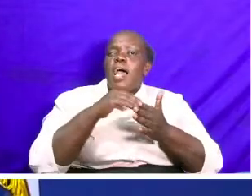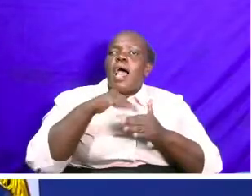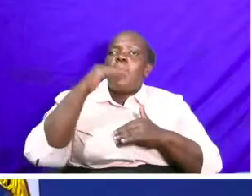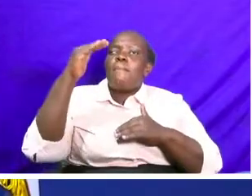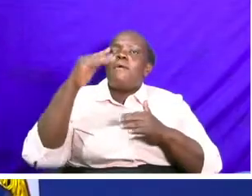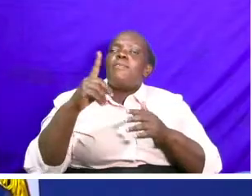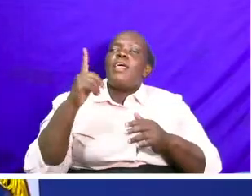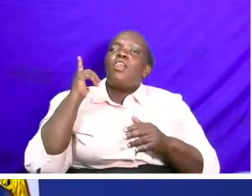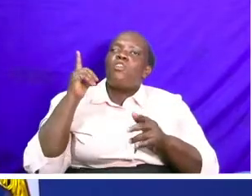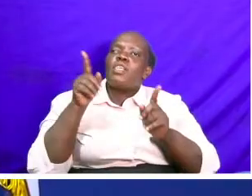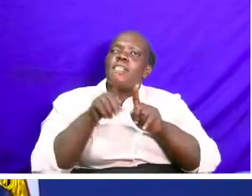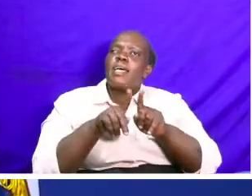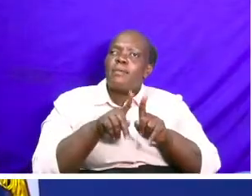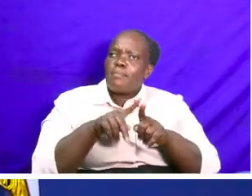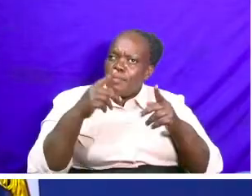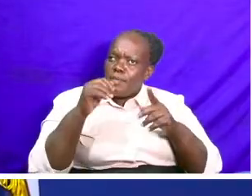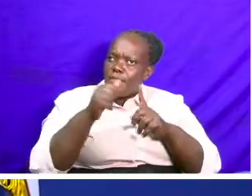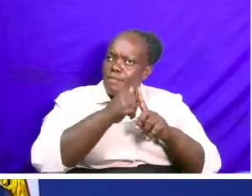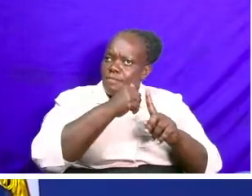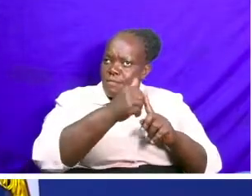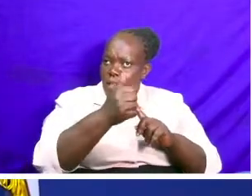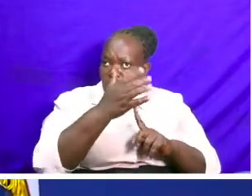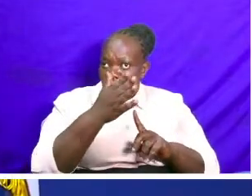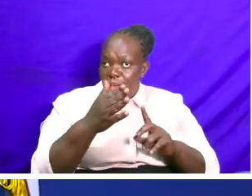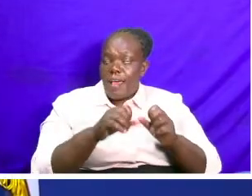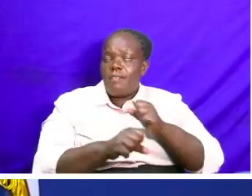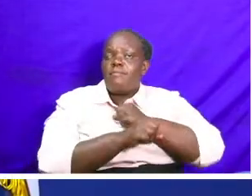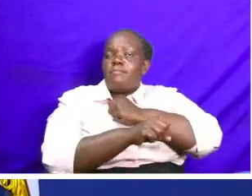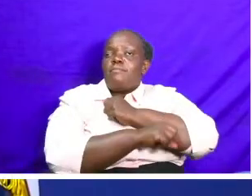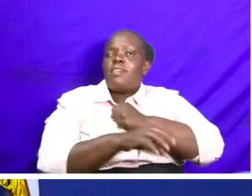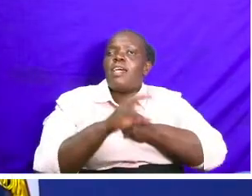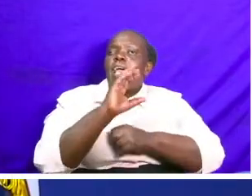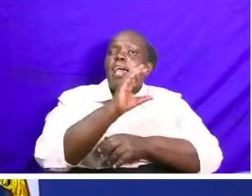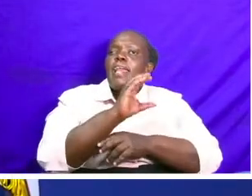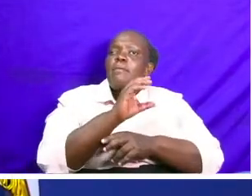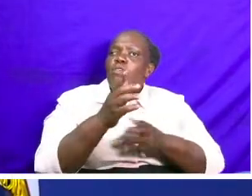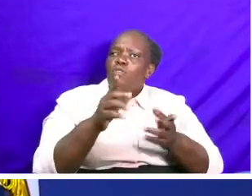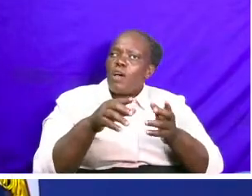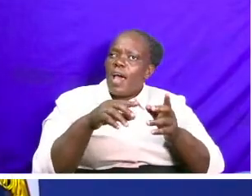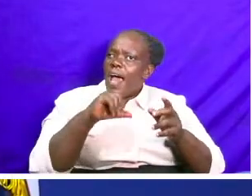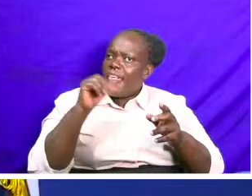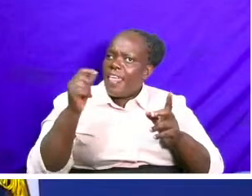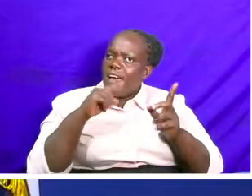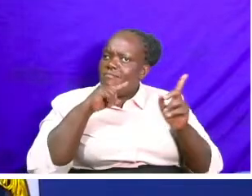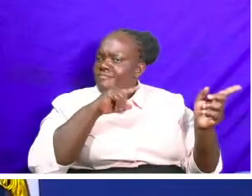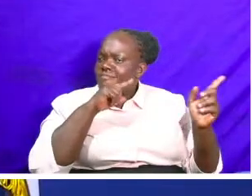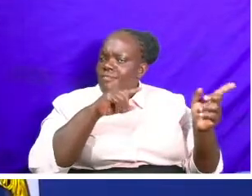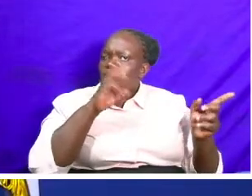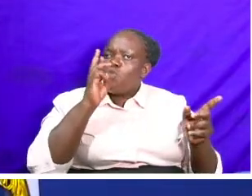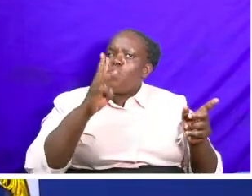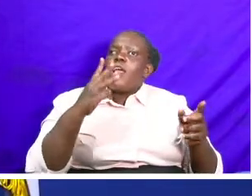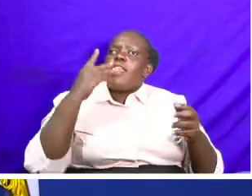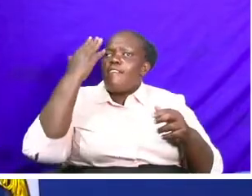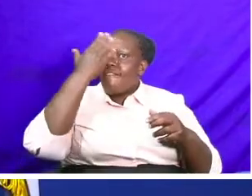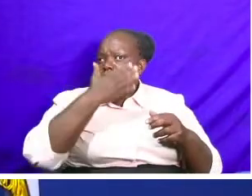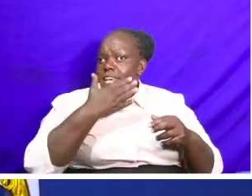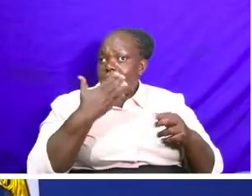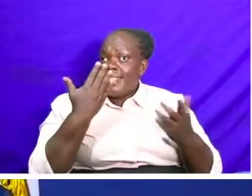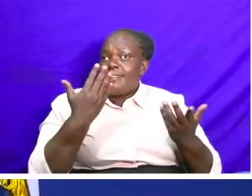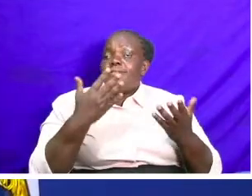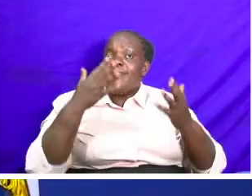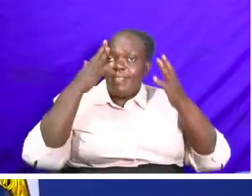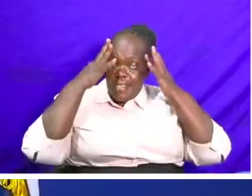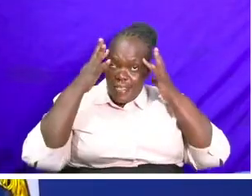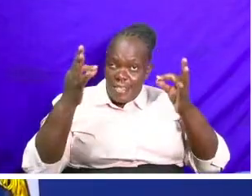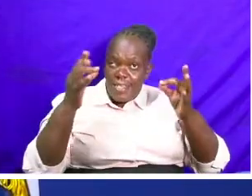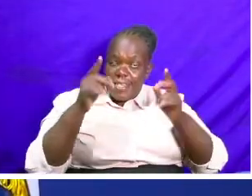law. Perpetration of violence, sponsors of criminal gangs, and those inciting unrest will face swift, decisive,